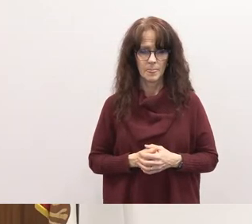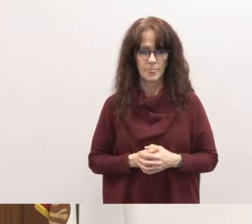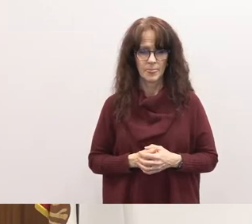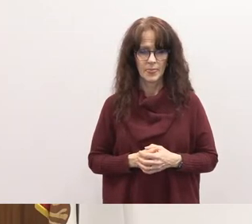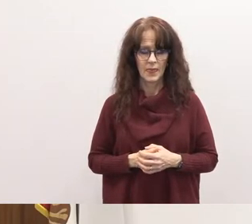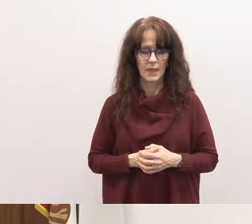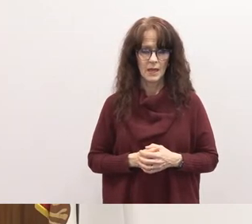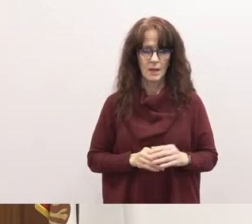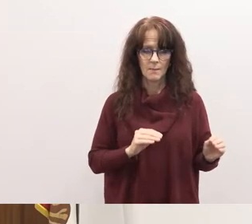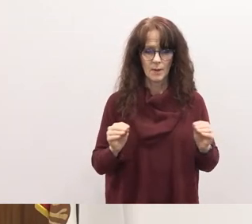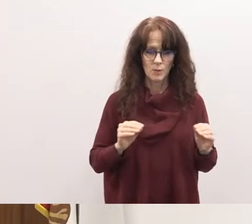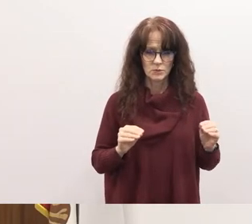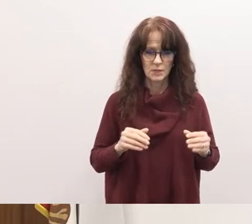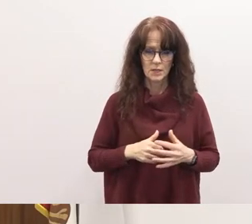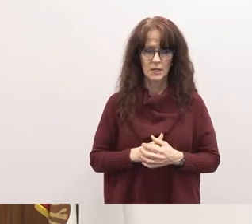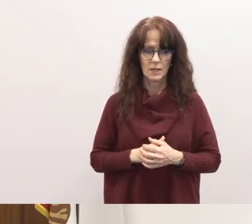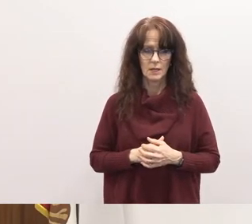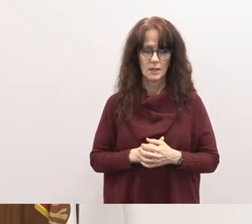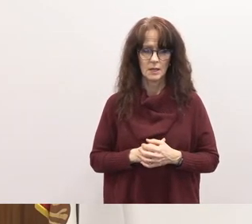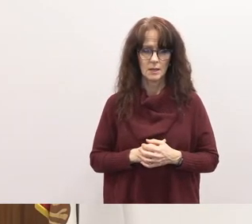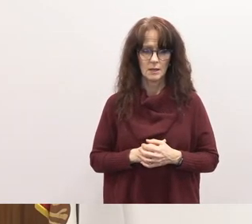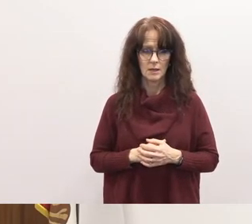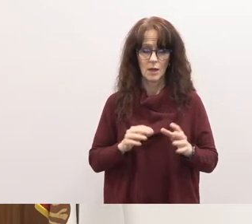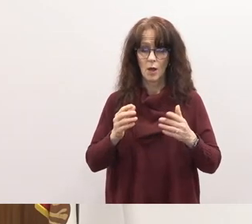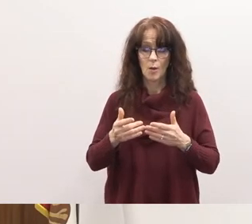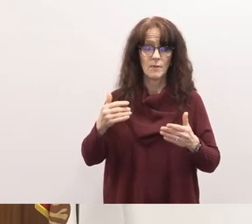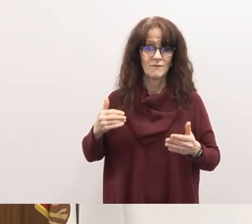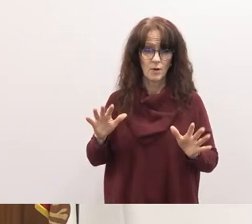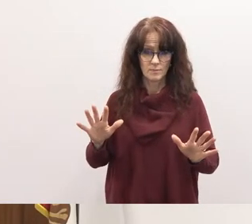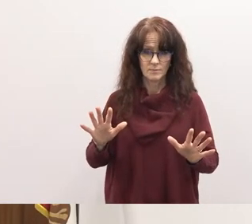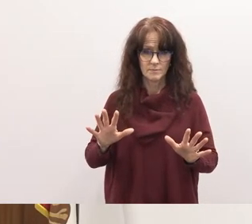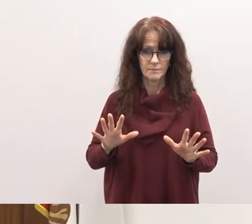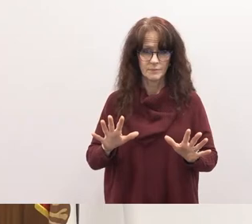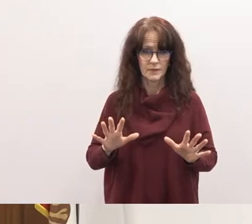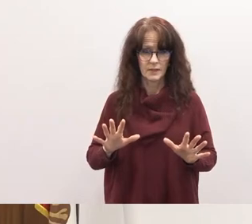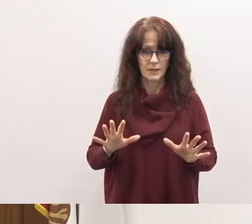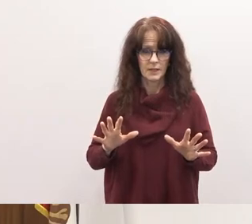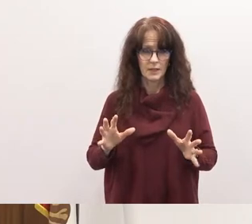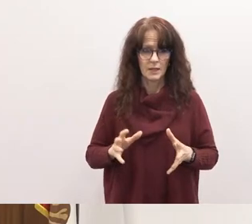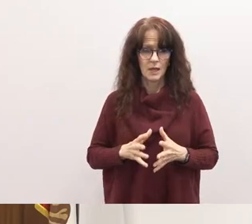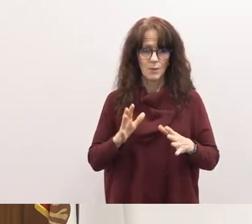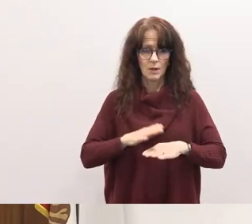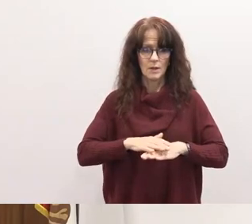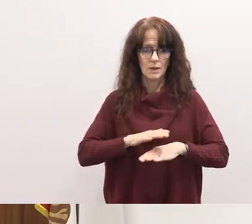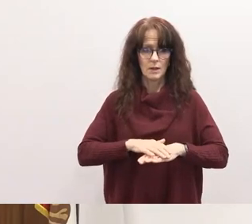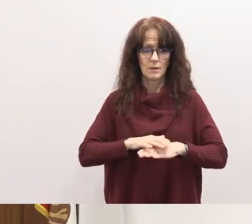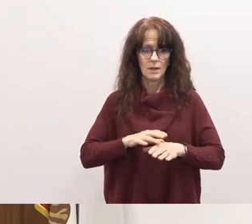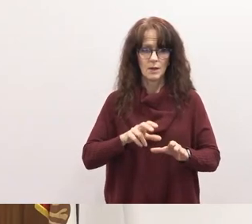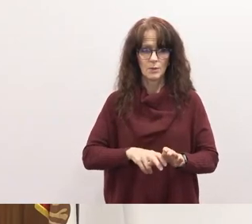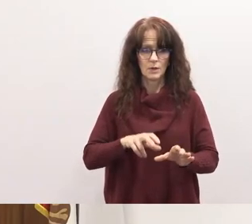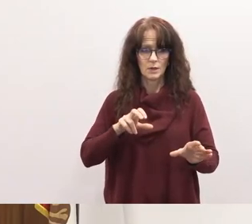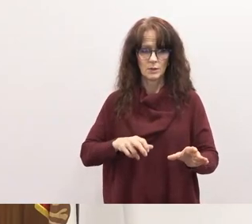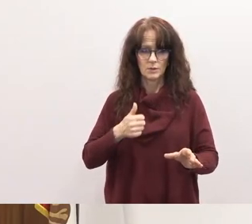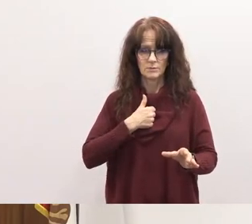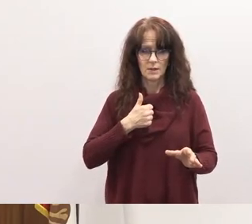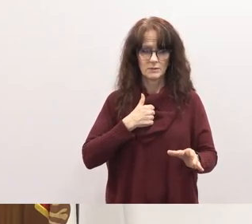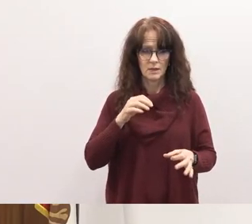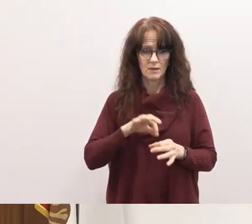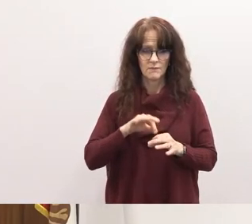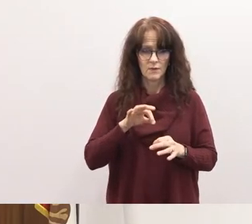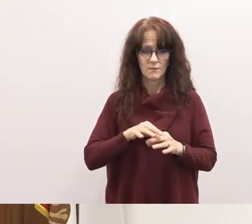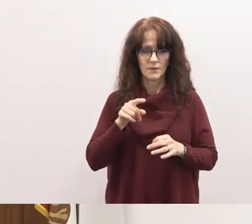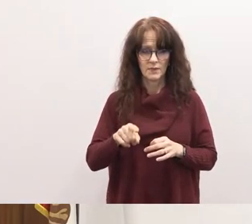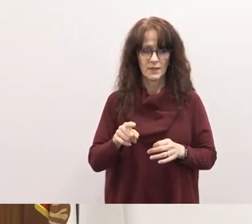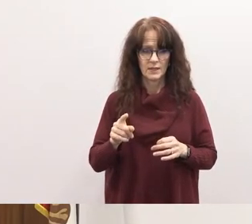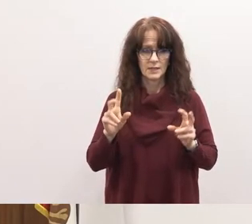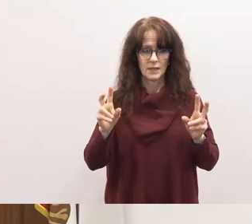So we need a motion. Yep. Before we start, President Craighead, out of abundance of caution, I will recuse myself from voting on this